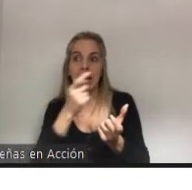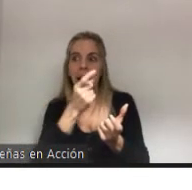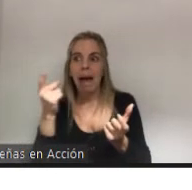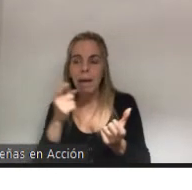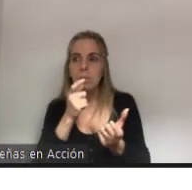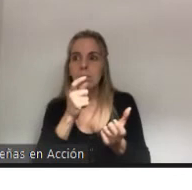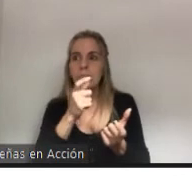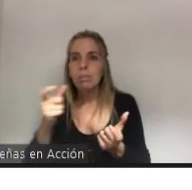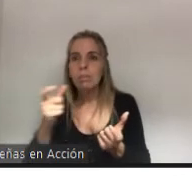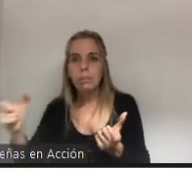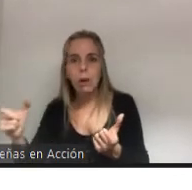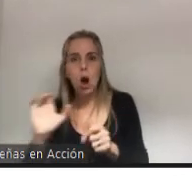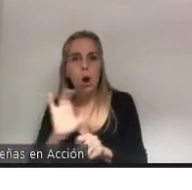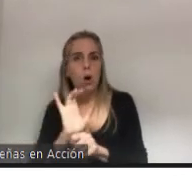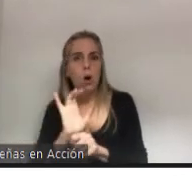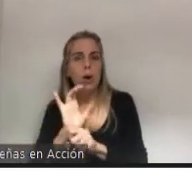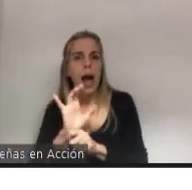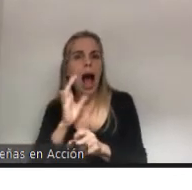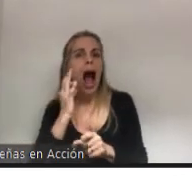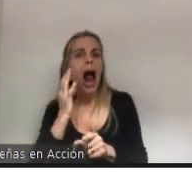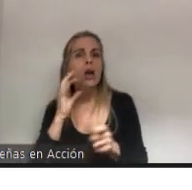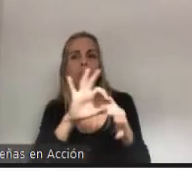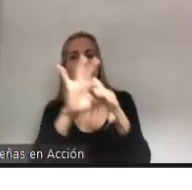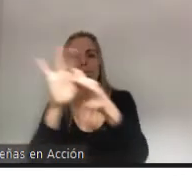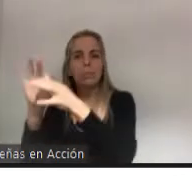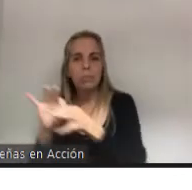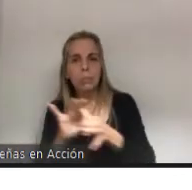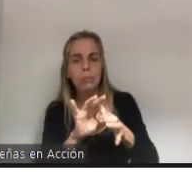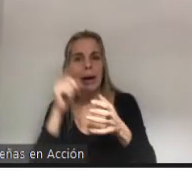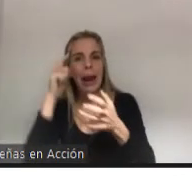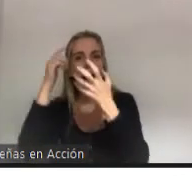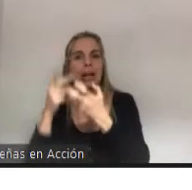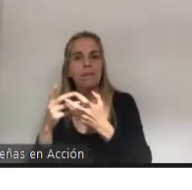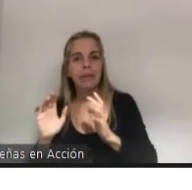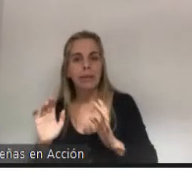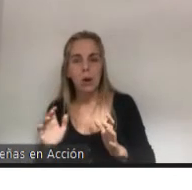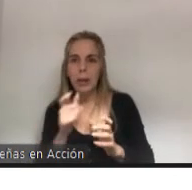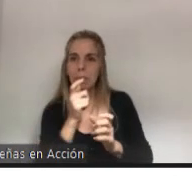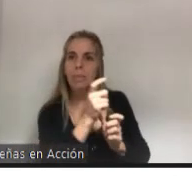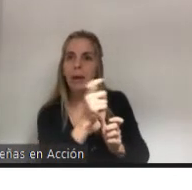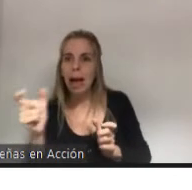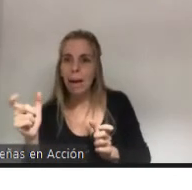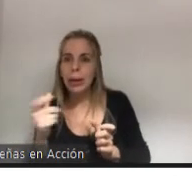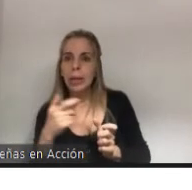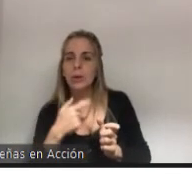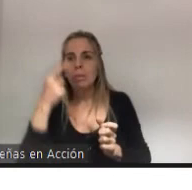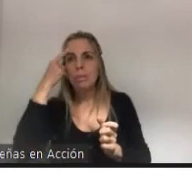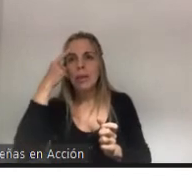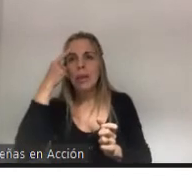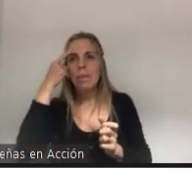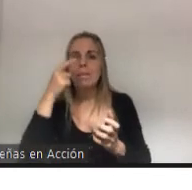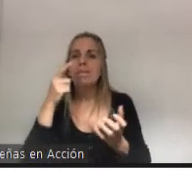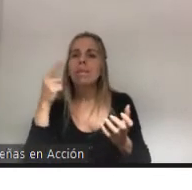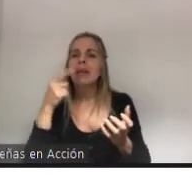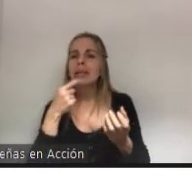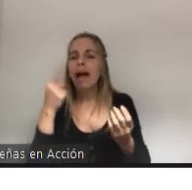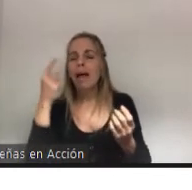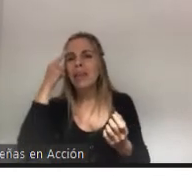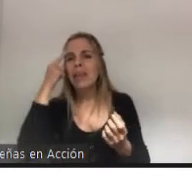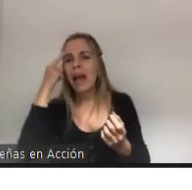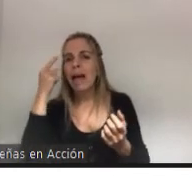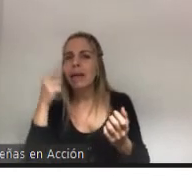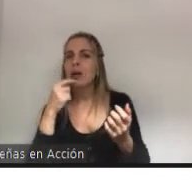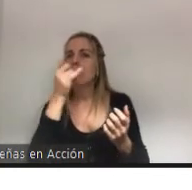actually many words that are a common denominator in our reflections. I thought about